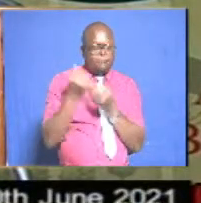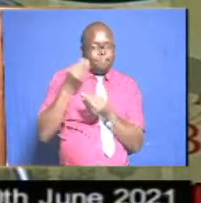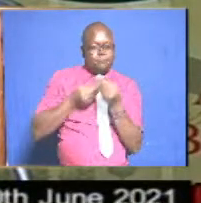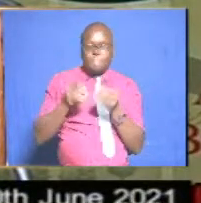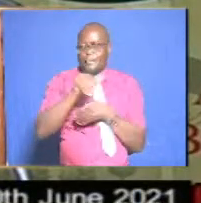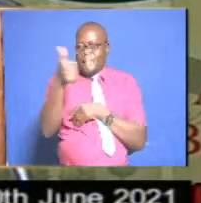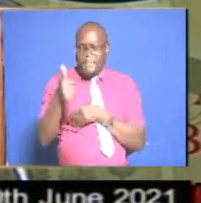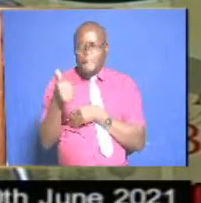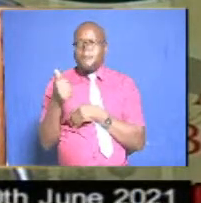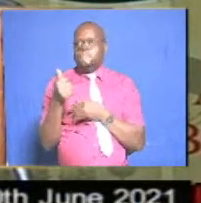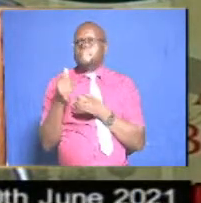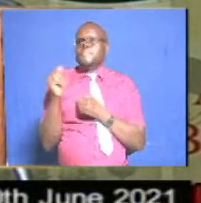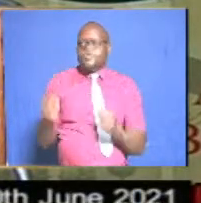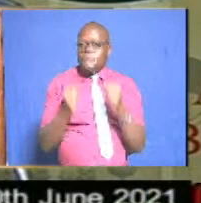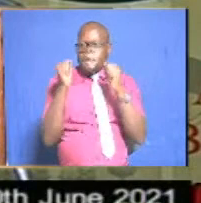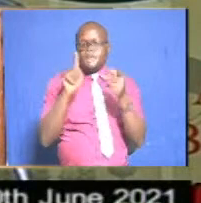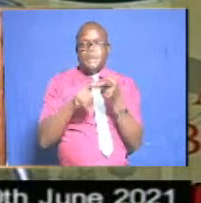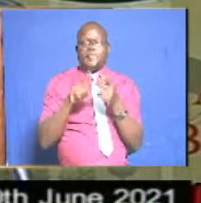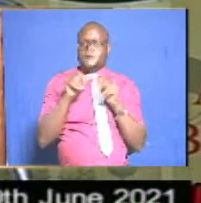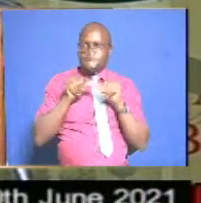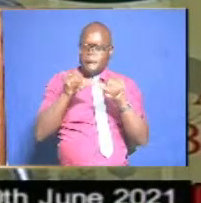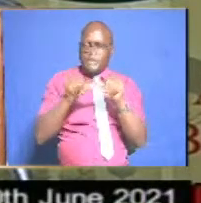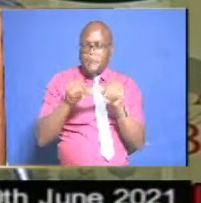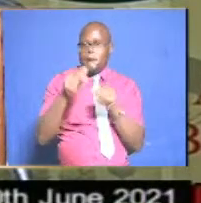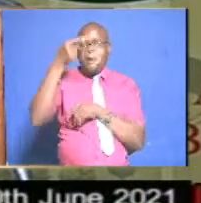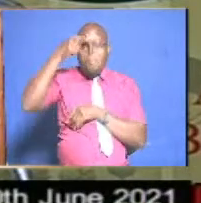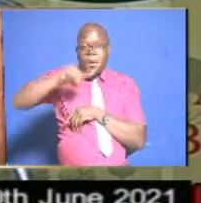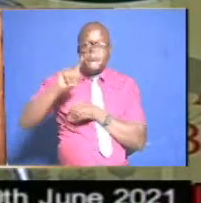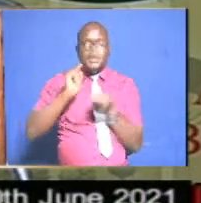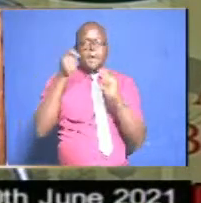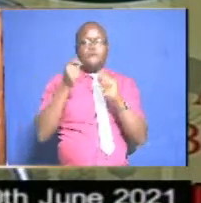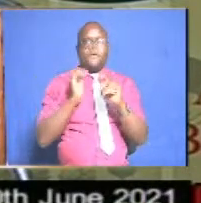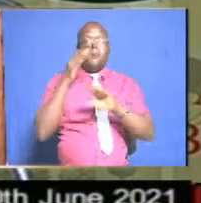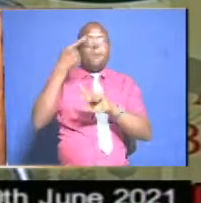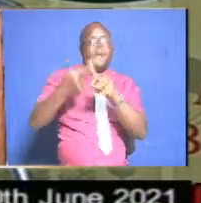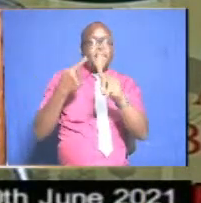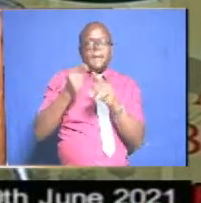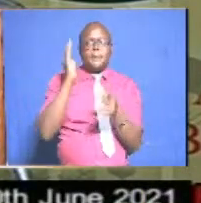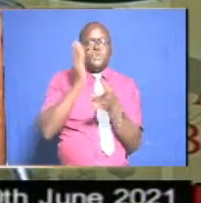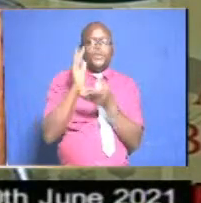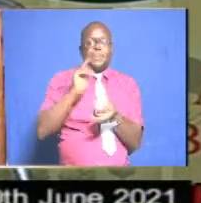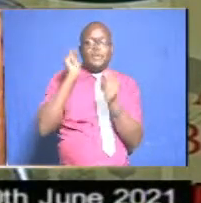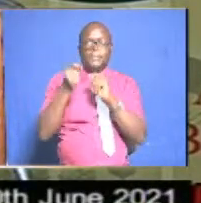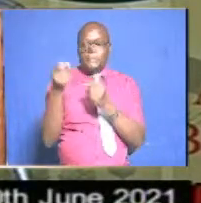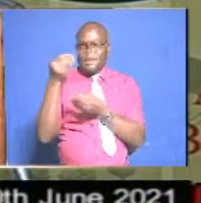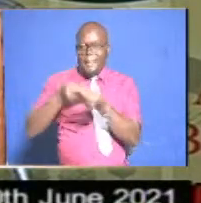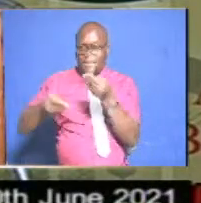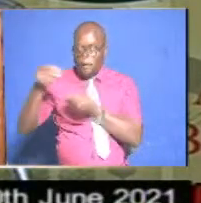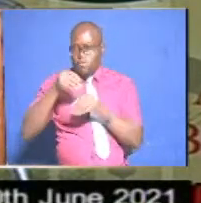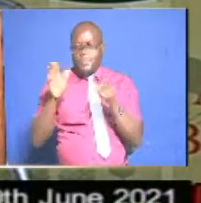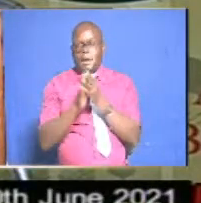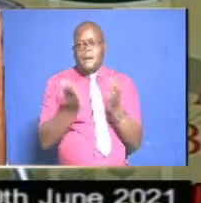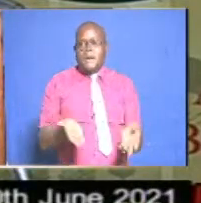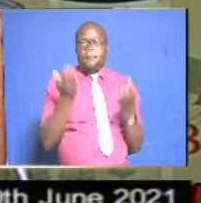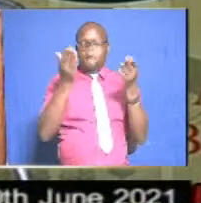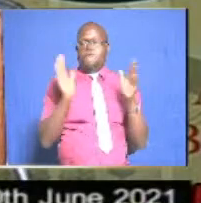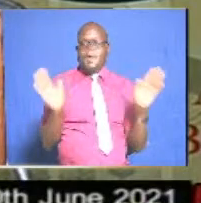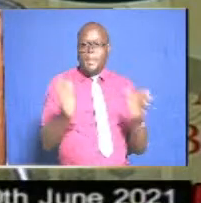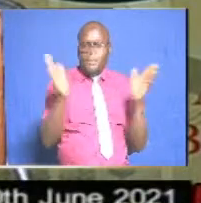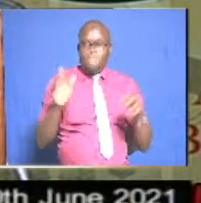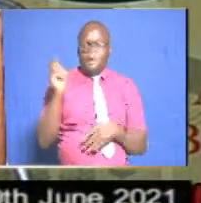interventions of government, as well as sustained policy reforms over the years, have greatly transformed the economy and improved the welfare of